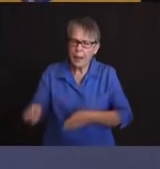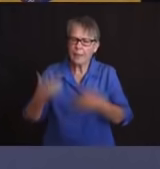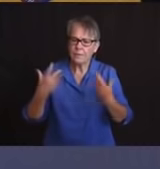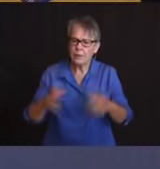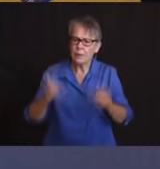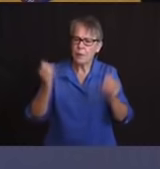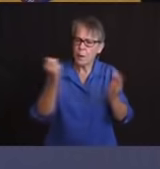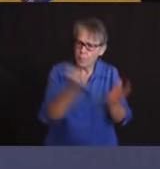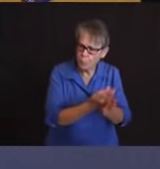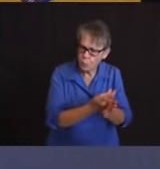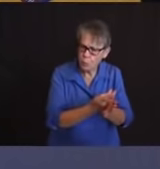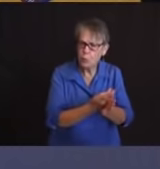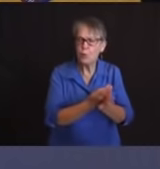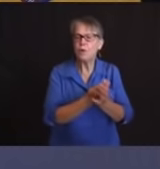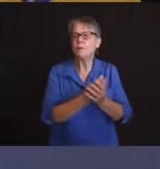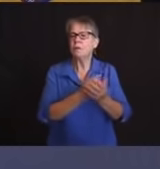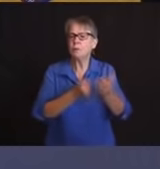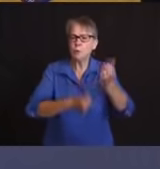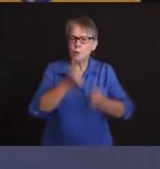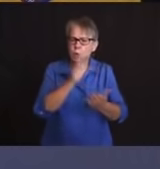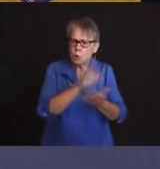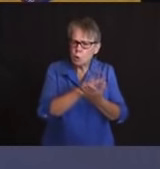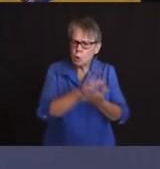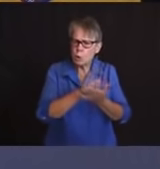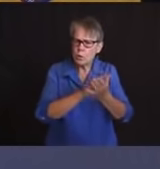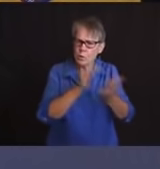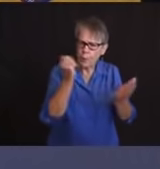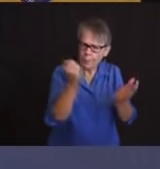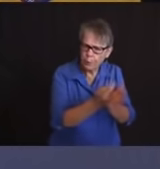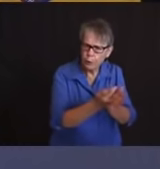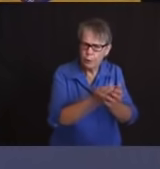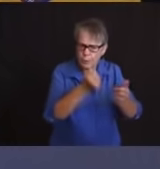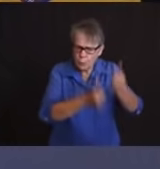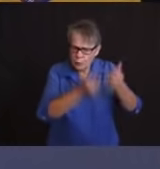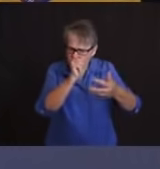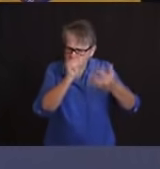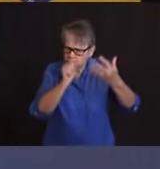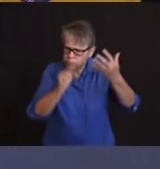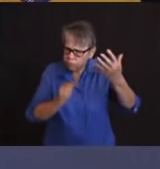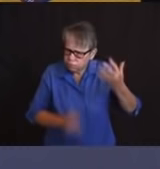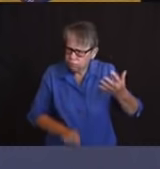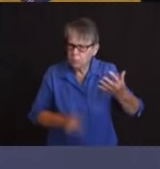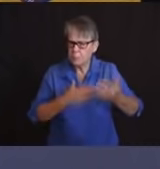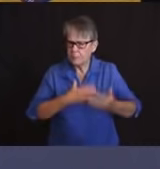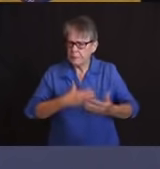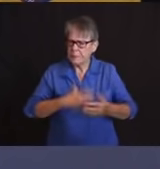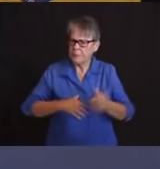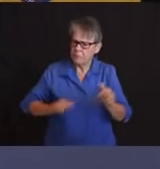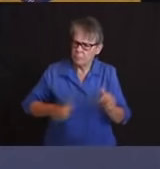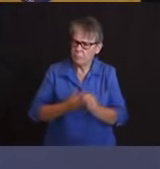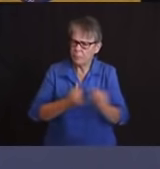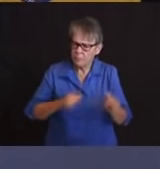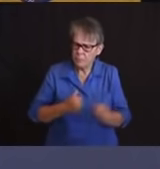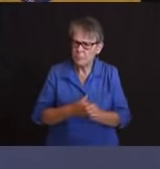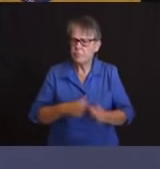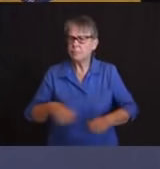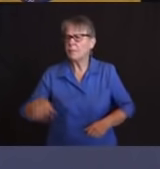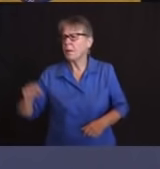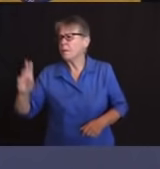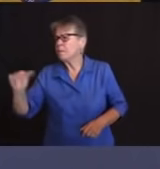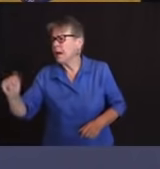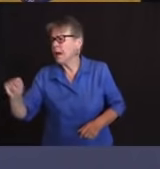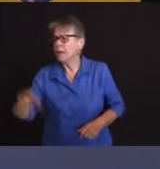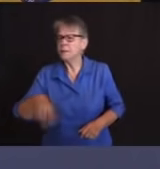Matt, thank you. Dan, Tammy Murphy, thank you again. NJPRF.org is the website for the Pandemic